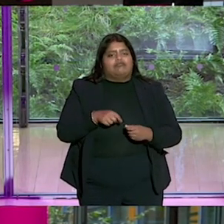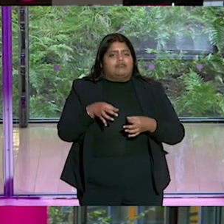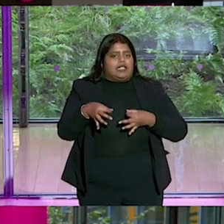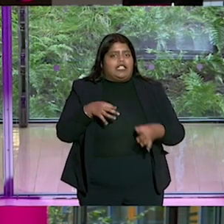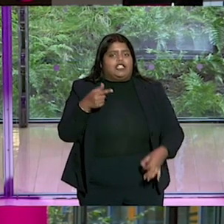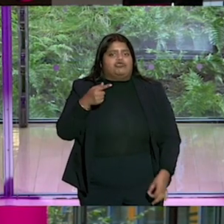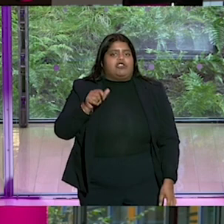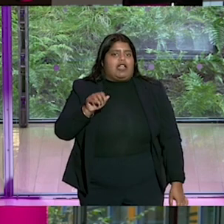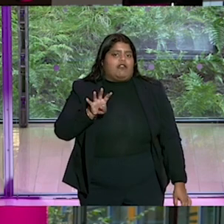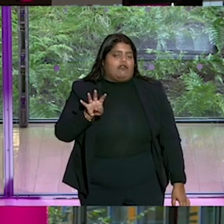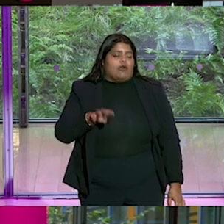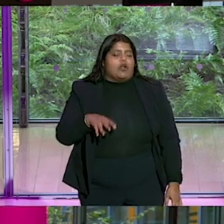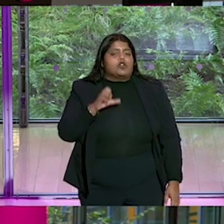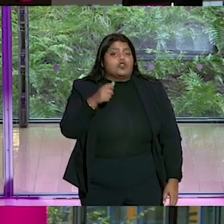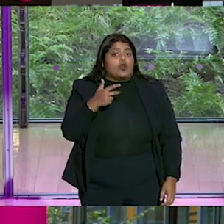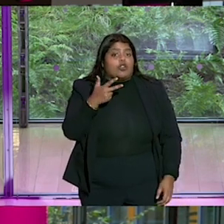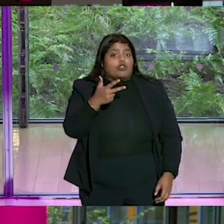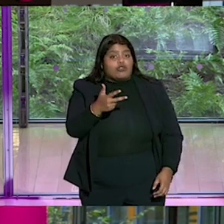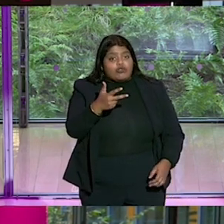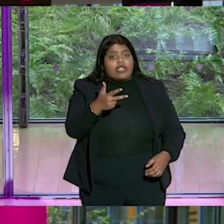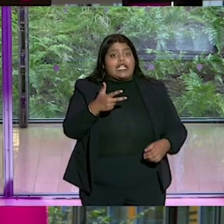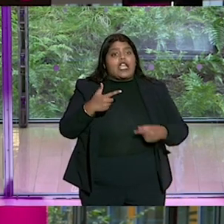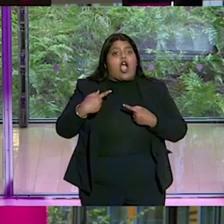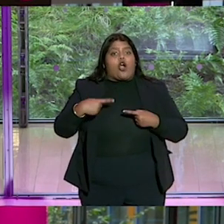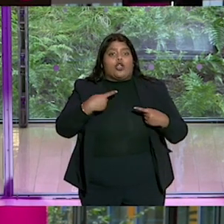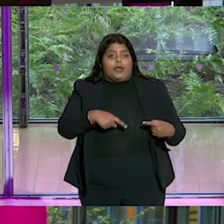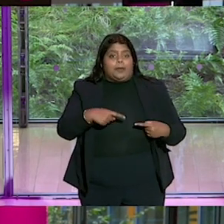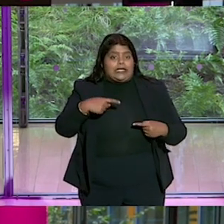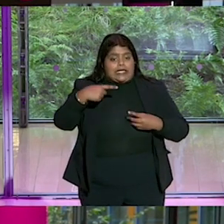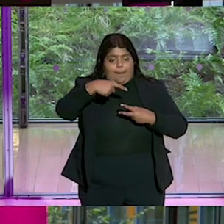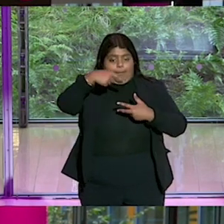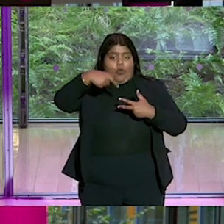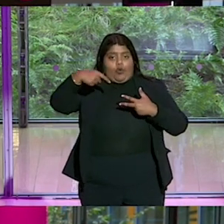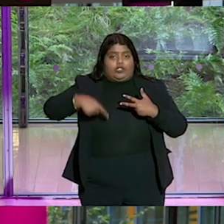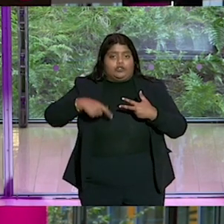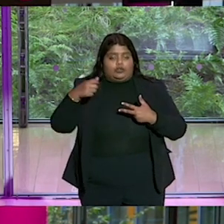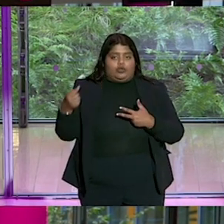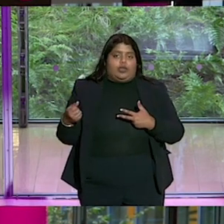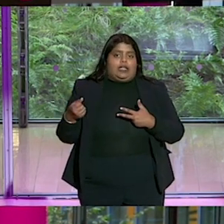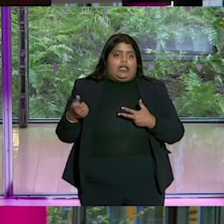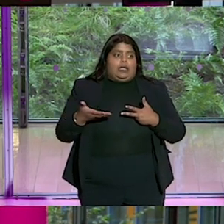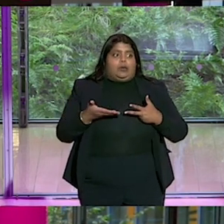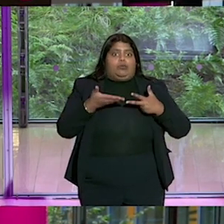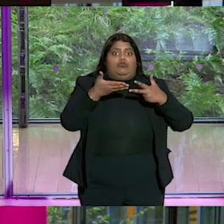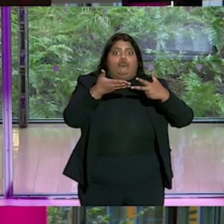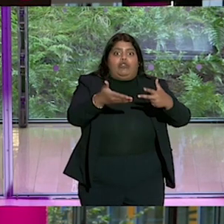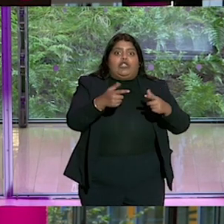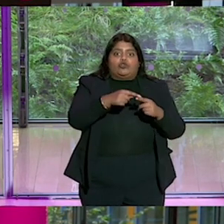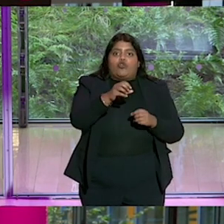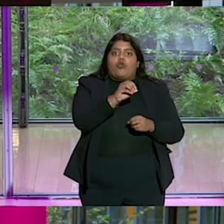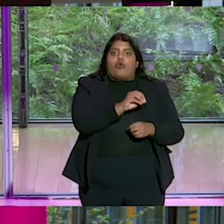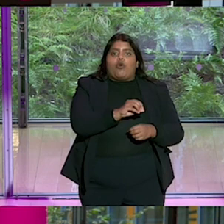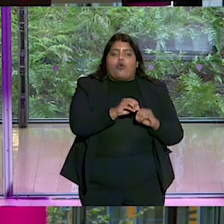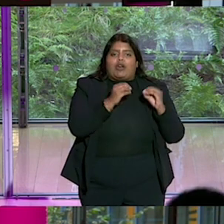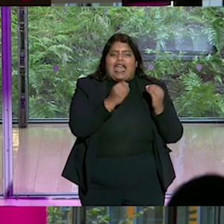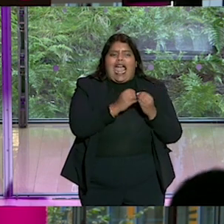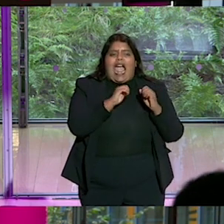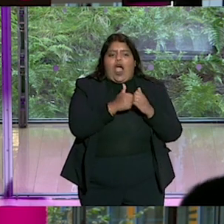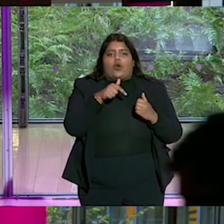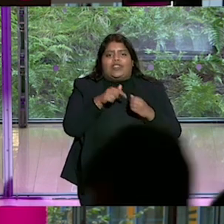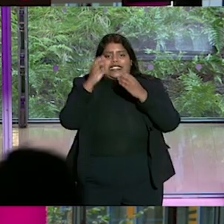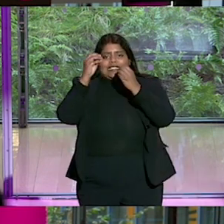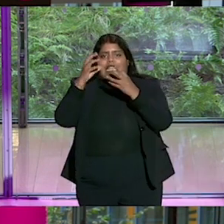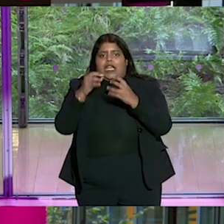3 cases or 3 arguments you can bring back to your organization of how that data can be valuable and why that process